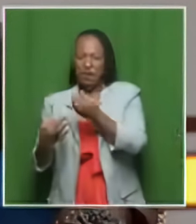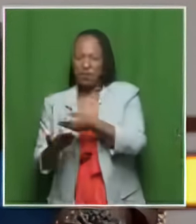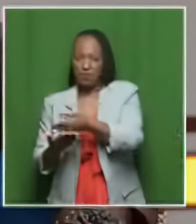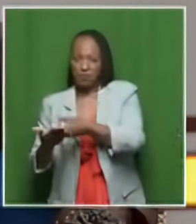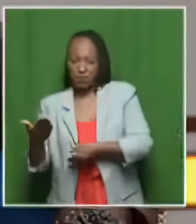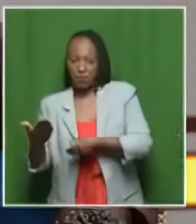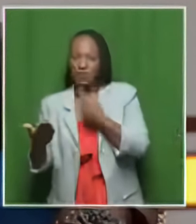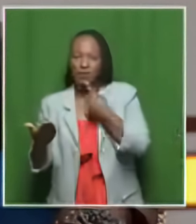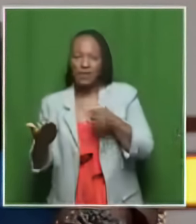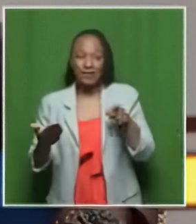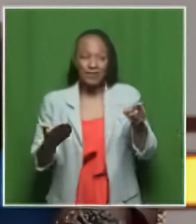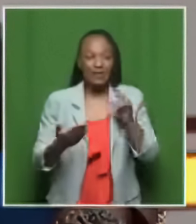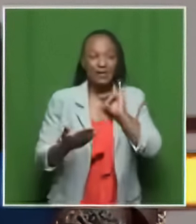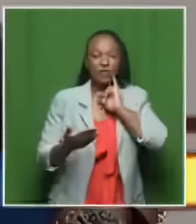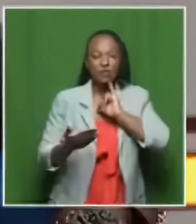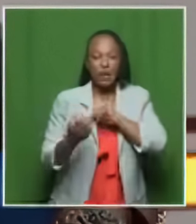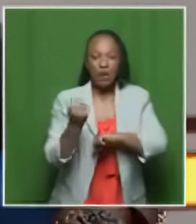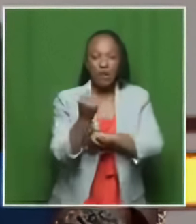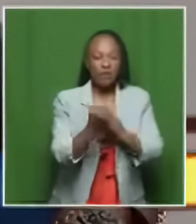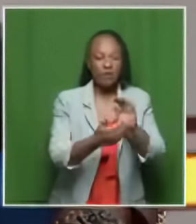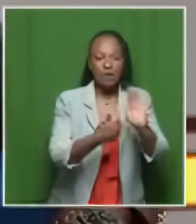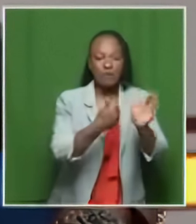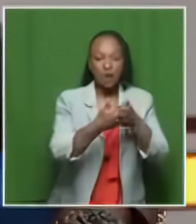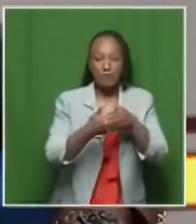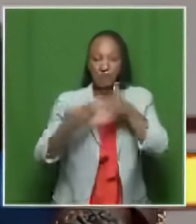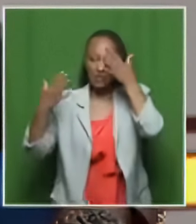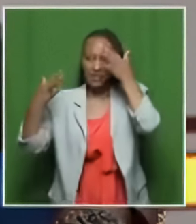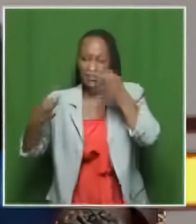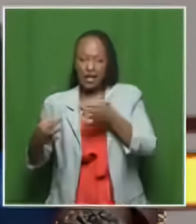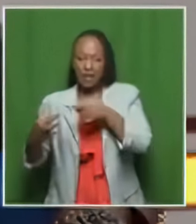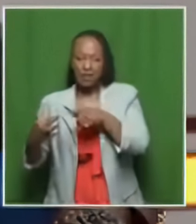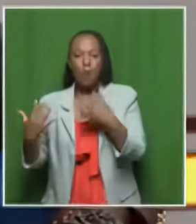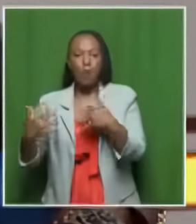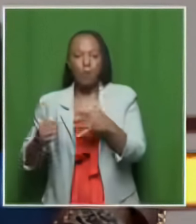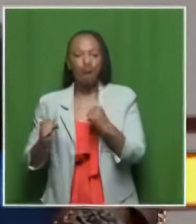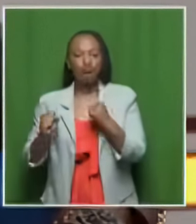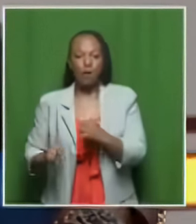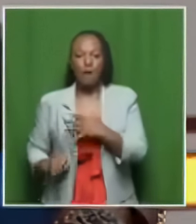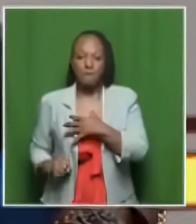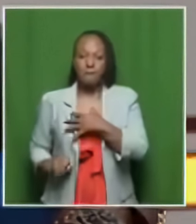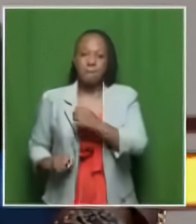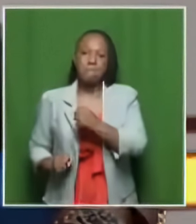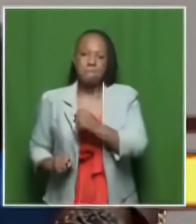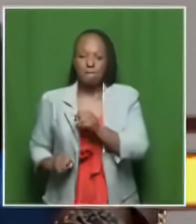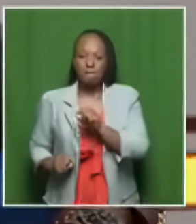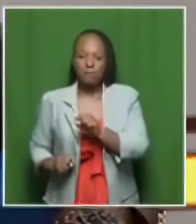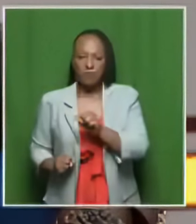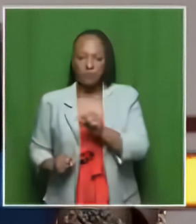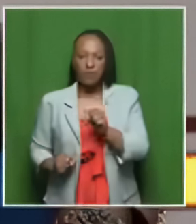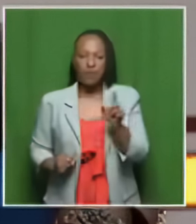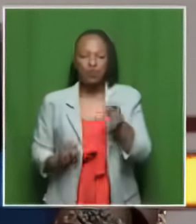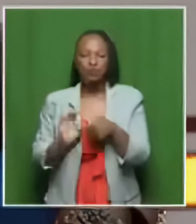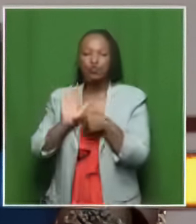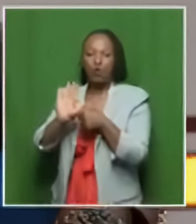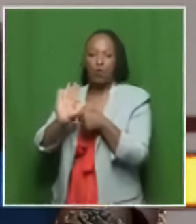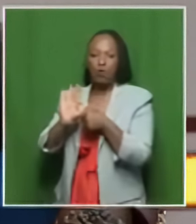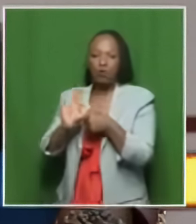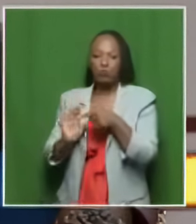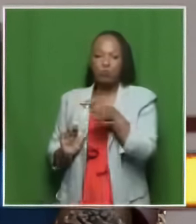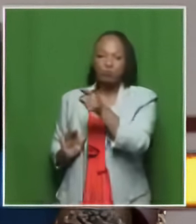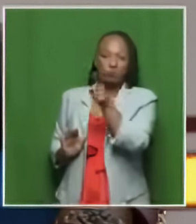embassy. And if they make that move, that is a very strong, bold move that will be sending a message, will be sending